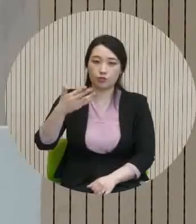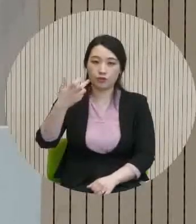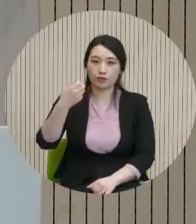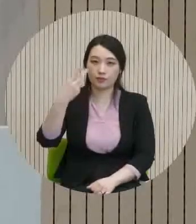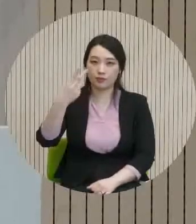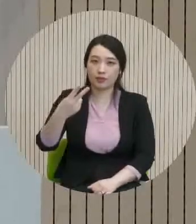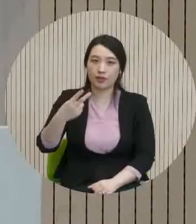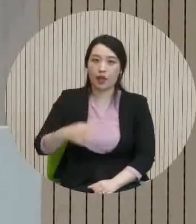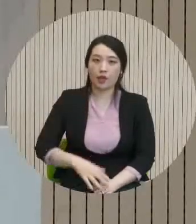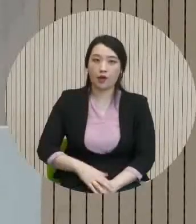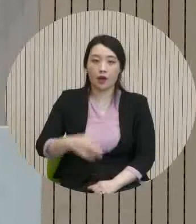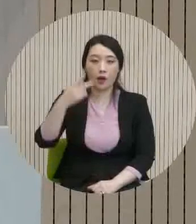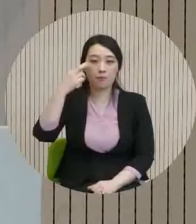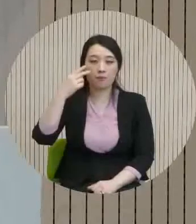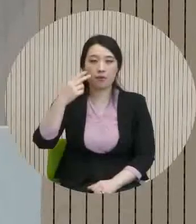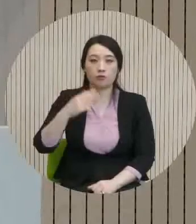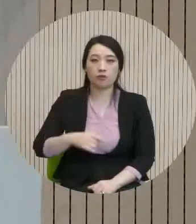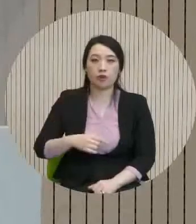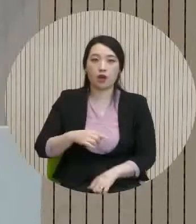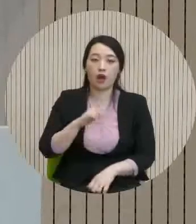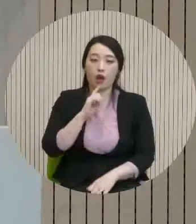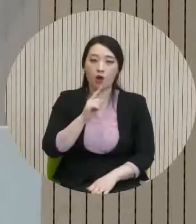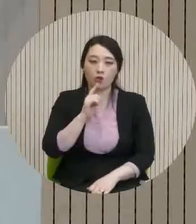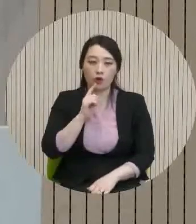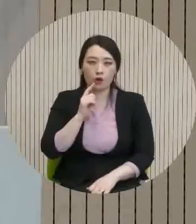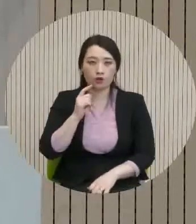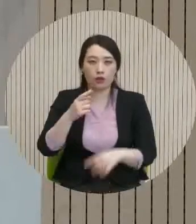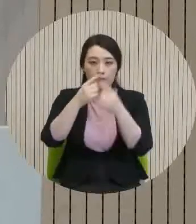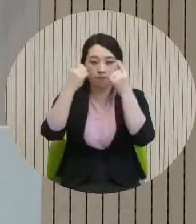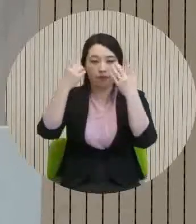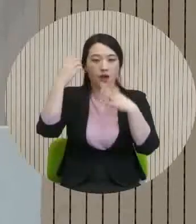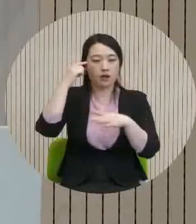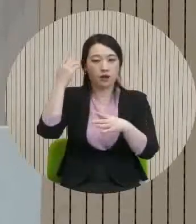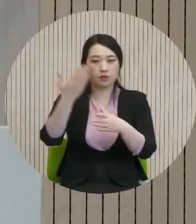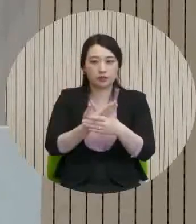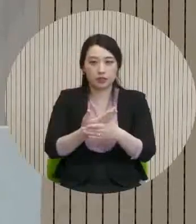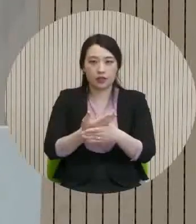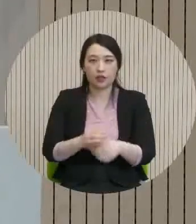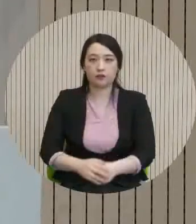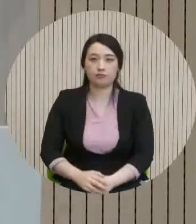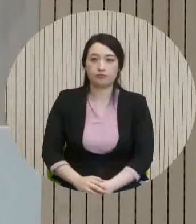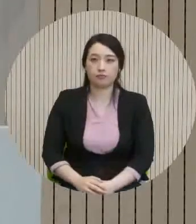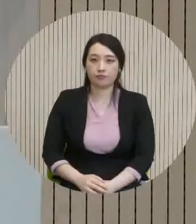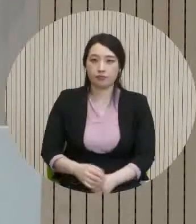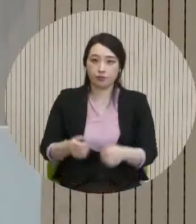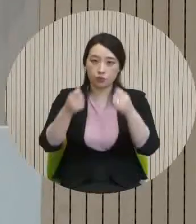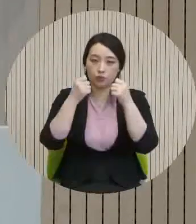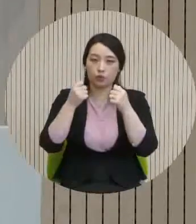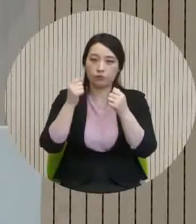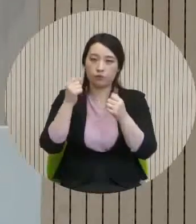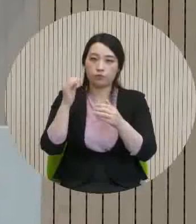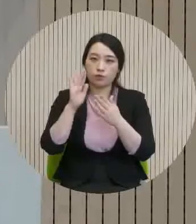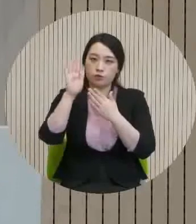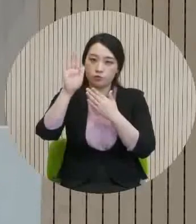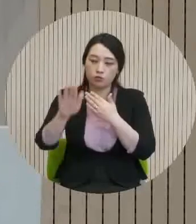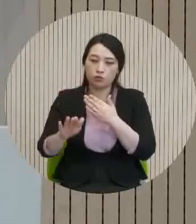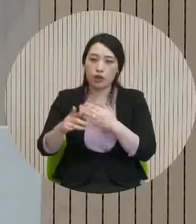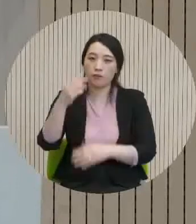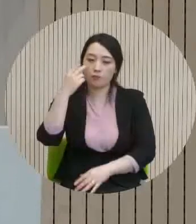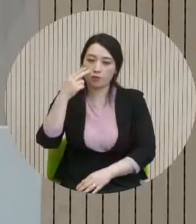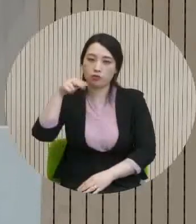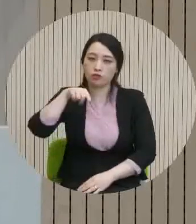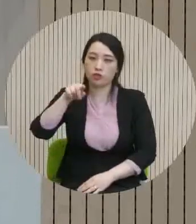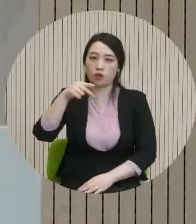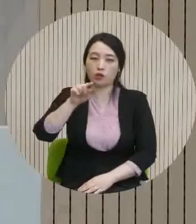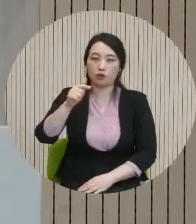who received his PhD in 1972 in the Linguistic Department of the University of California and has since been a professor of